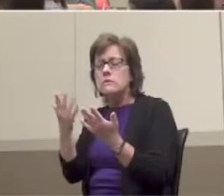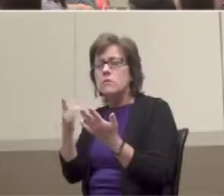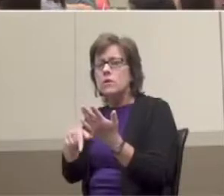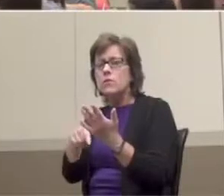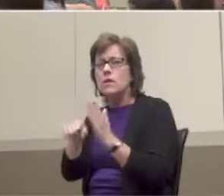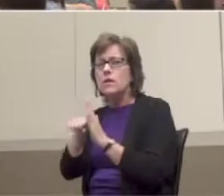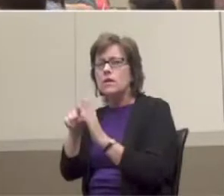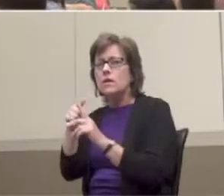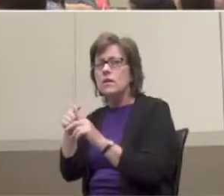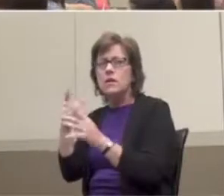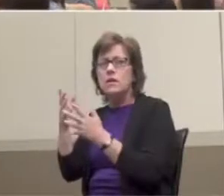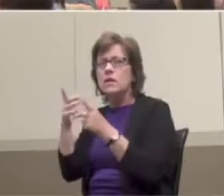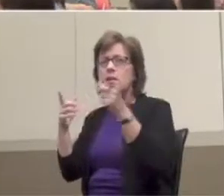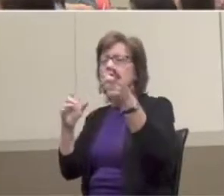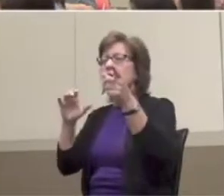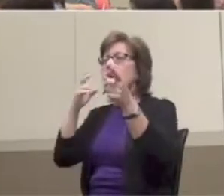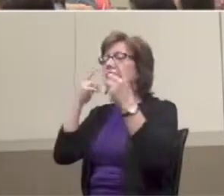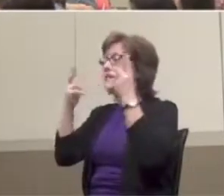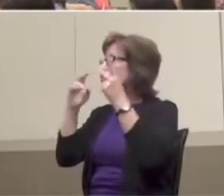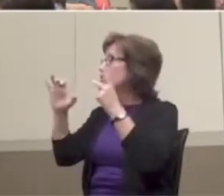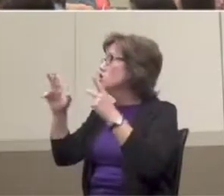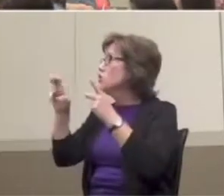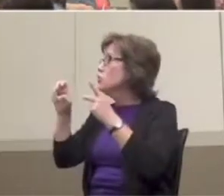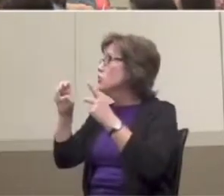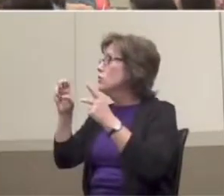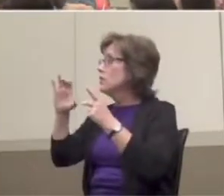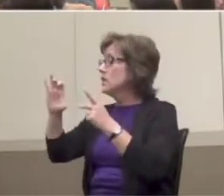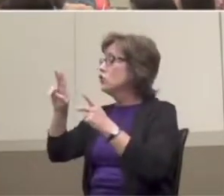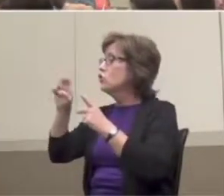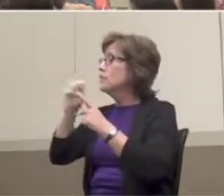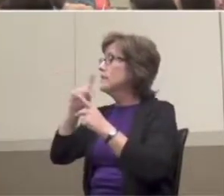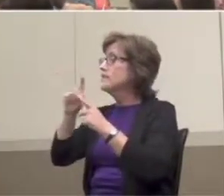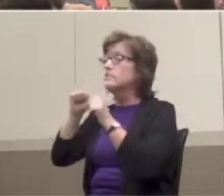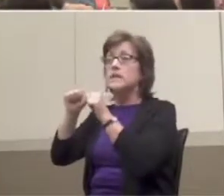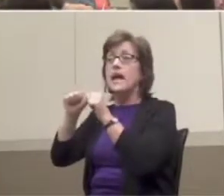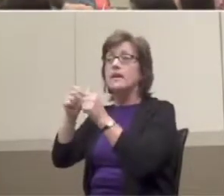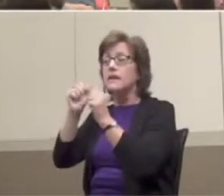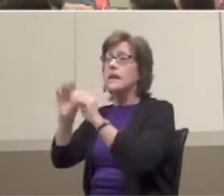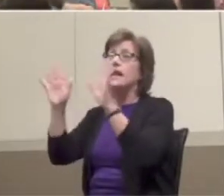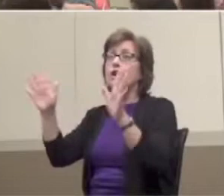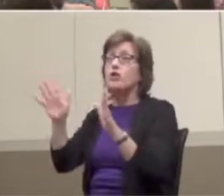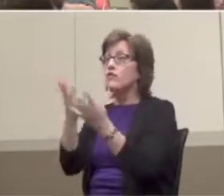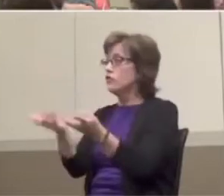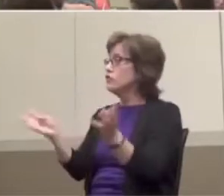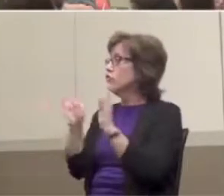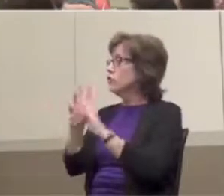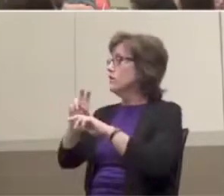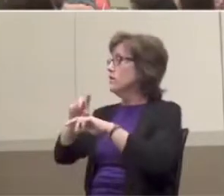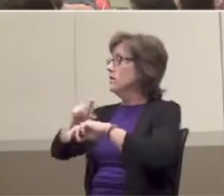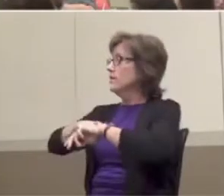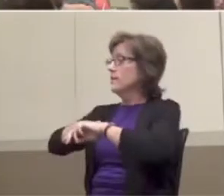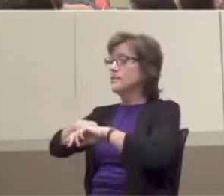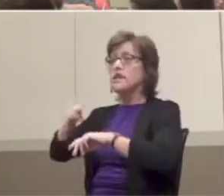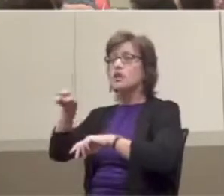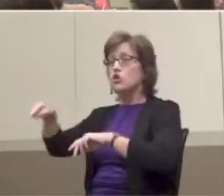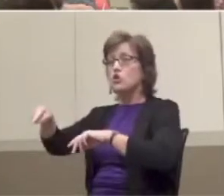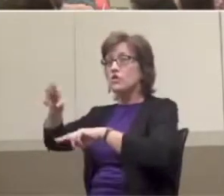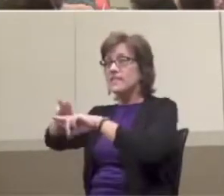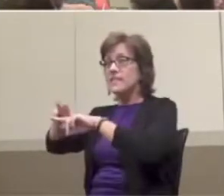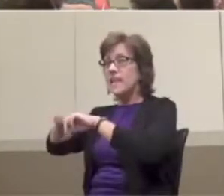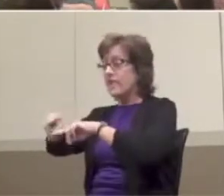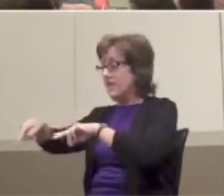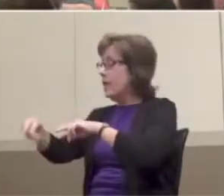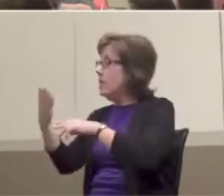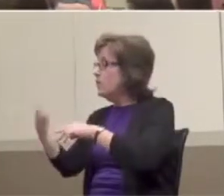For visual cue, you said like it would be constant or clear if it was like a circle time and you sit on this blue circle or you sit on the